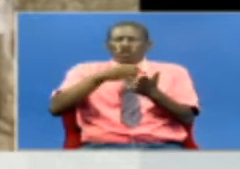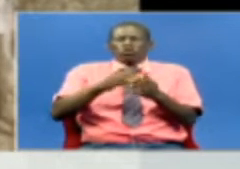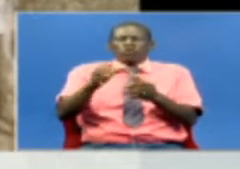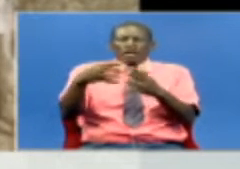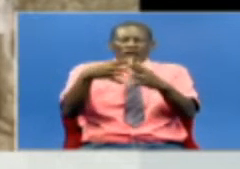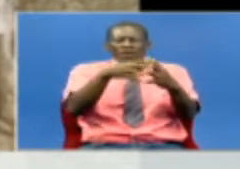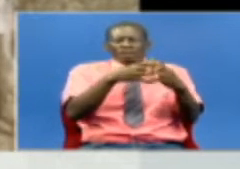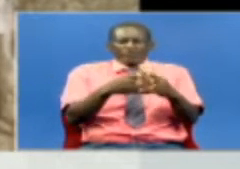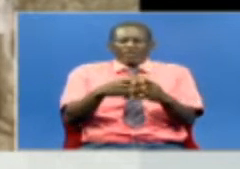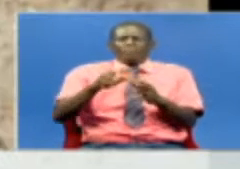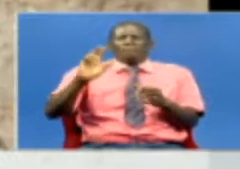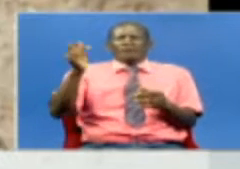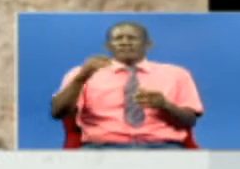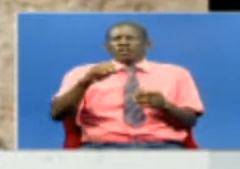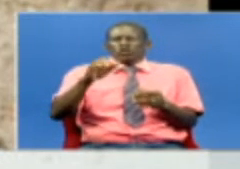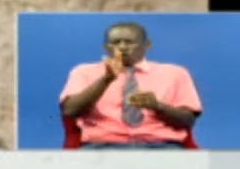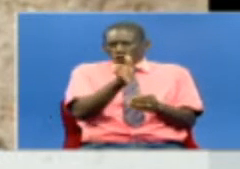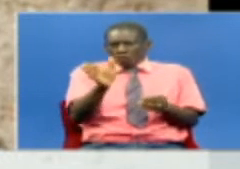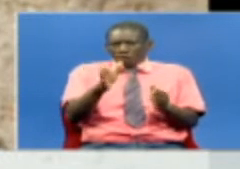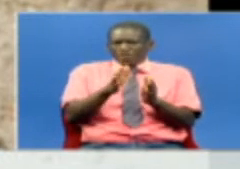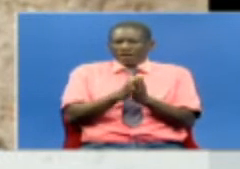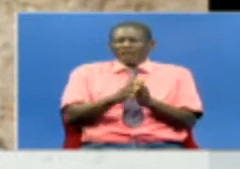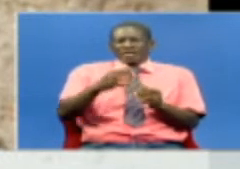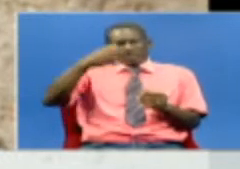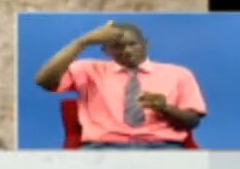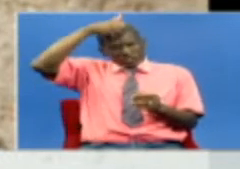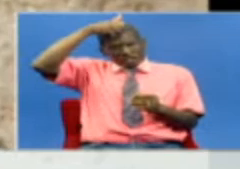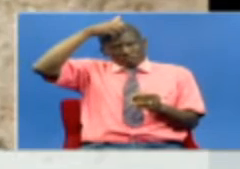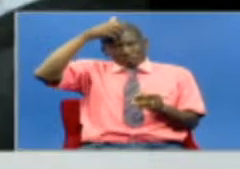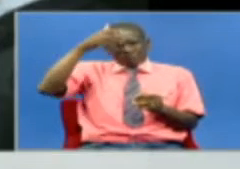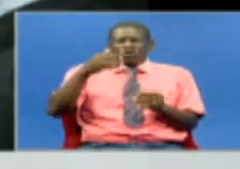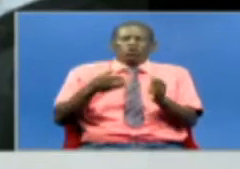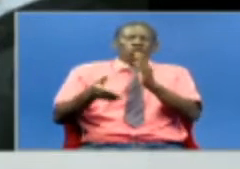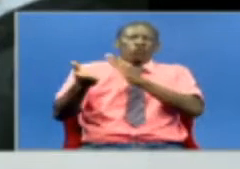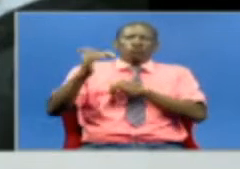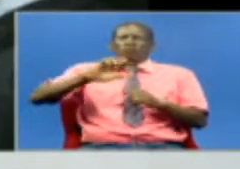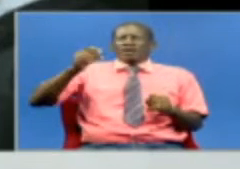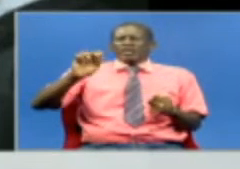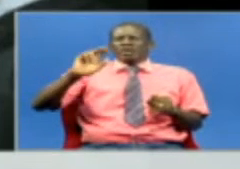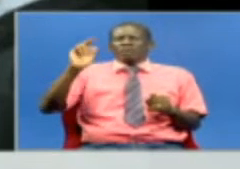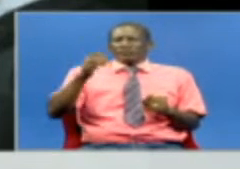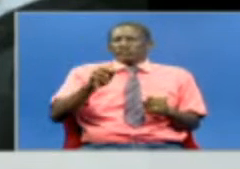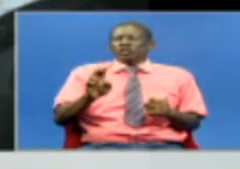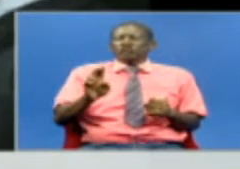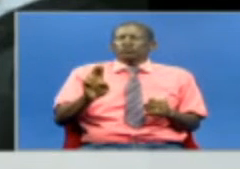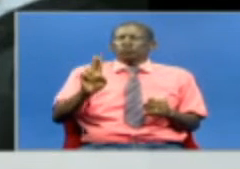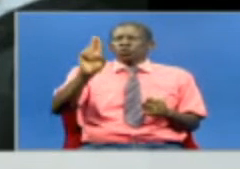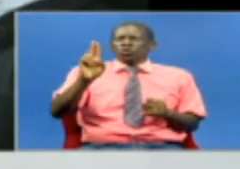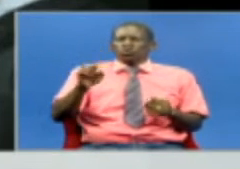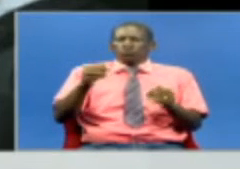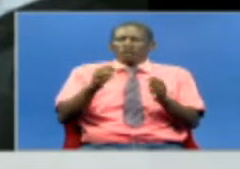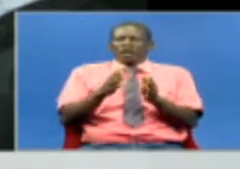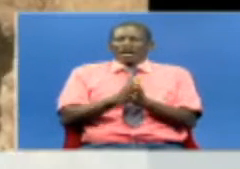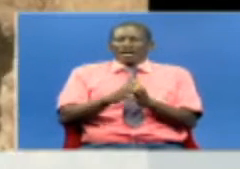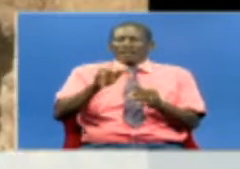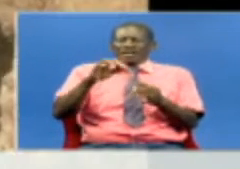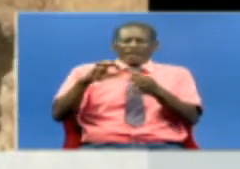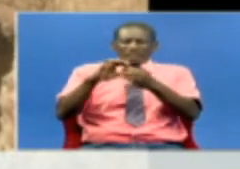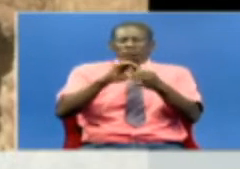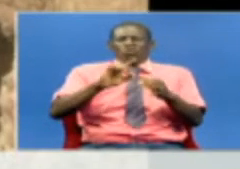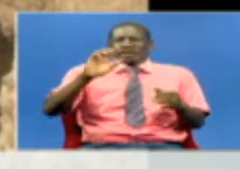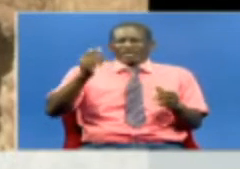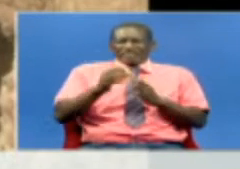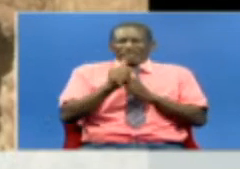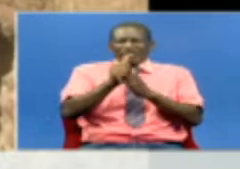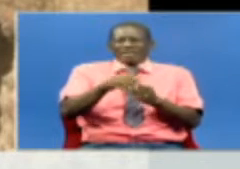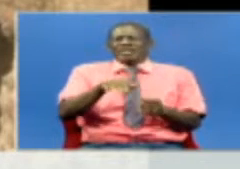Presidents Barack Obama and Donald Trump, former Kenyan President Uhuru Kenyatta, and Azimio One Kenya leader